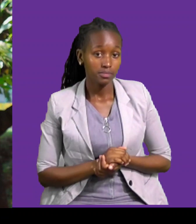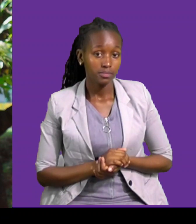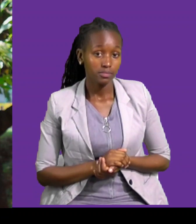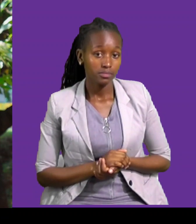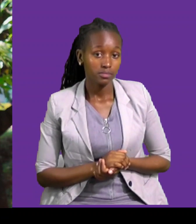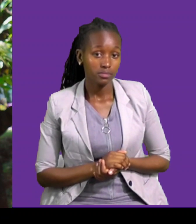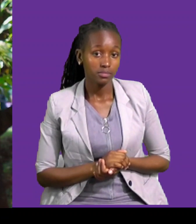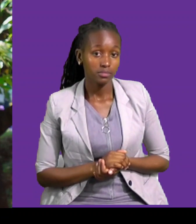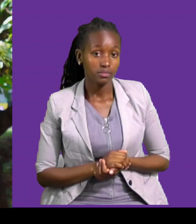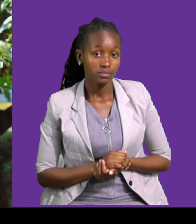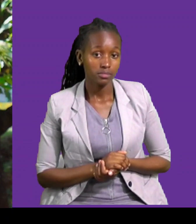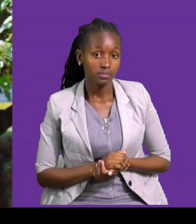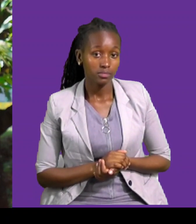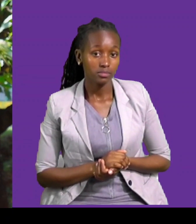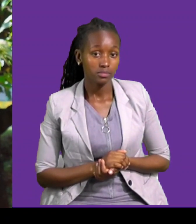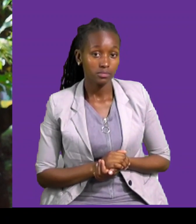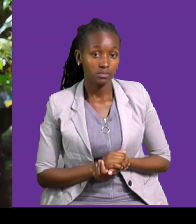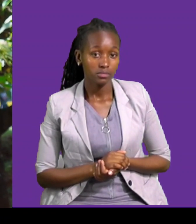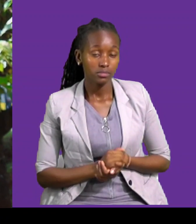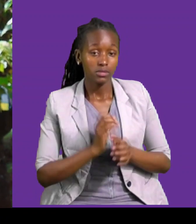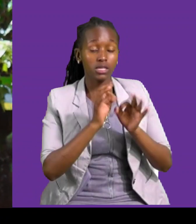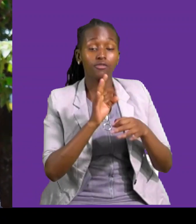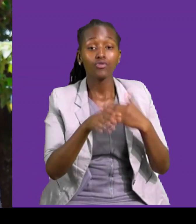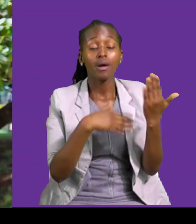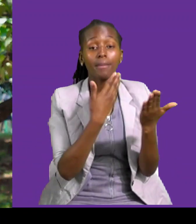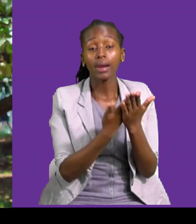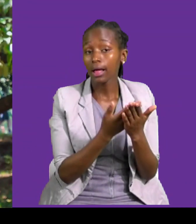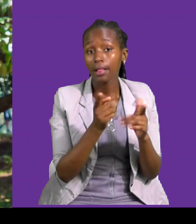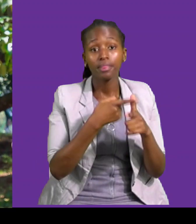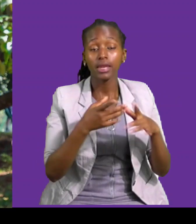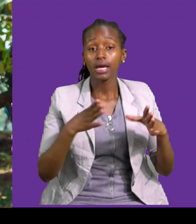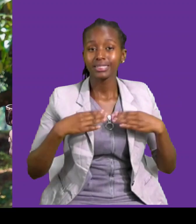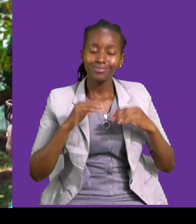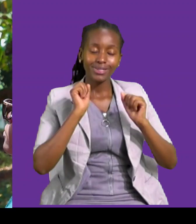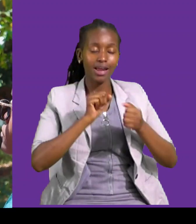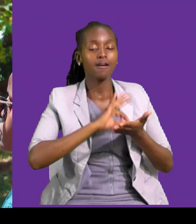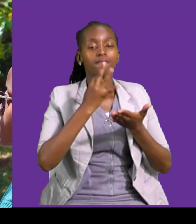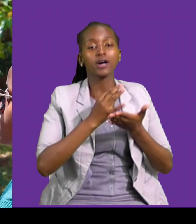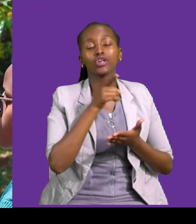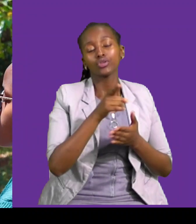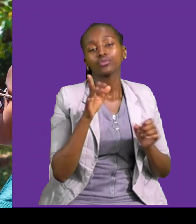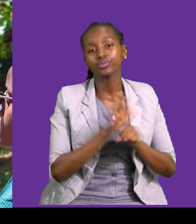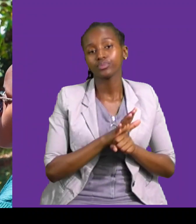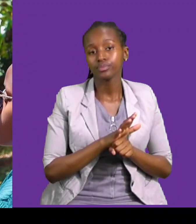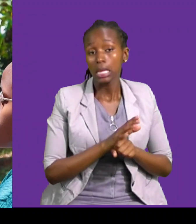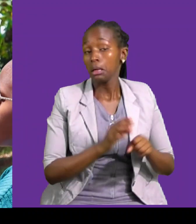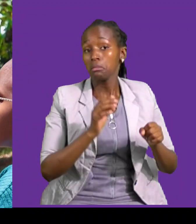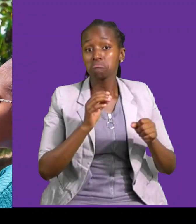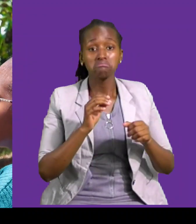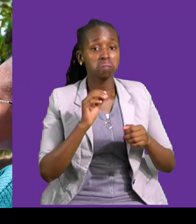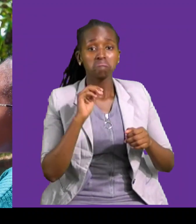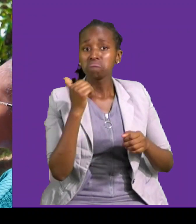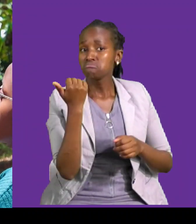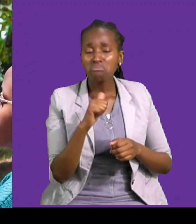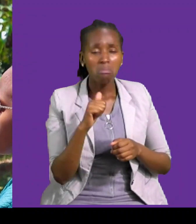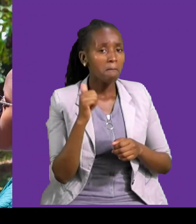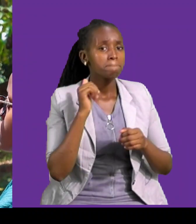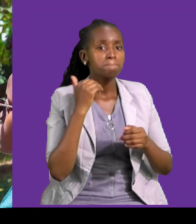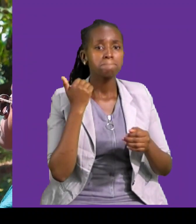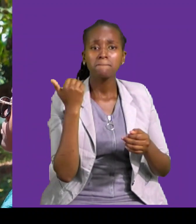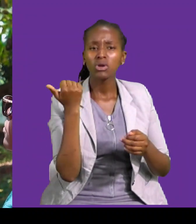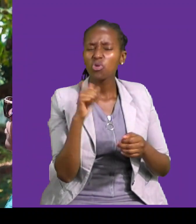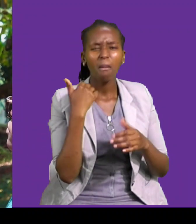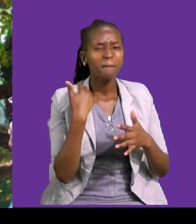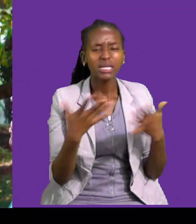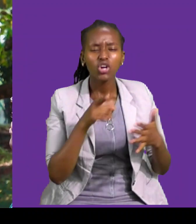our speaker process as follows: you apply, and if you get accepted, we fully fund you here. So regardless of where you come from, so we're trying to